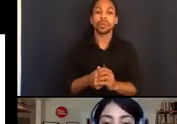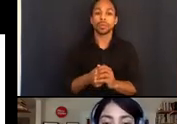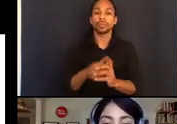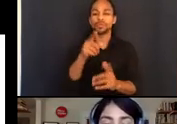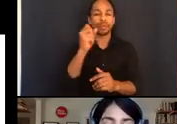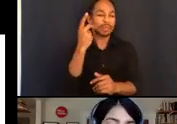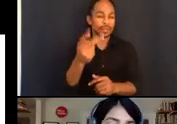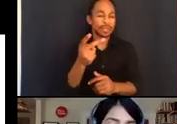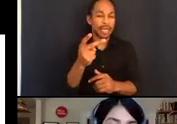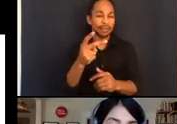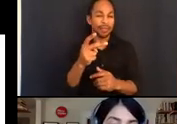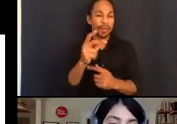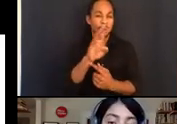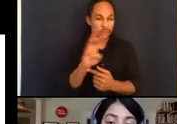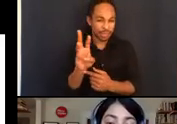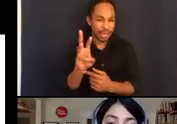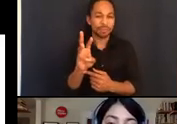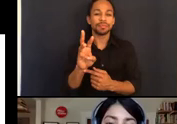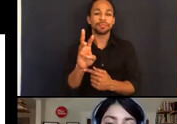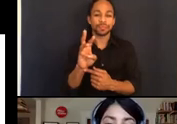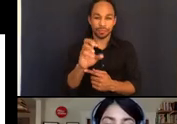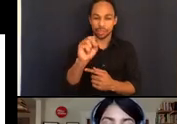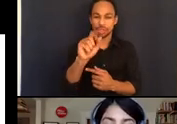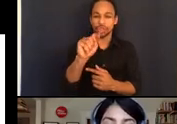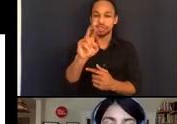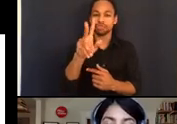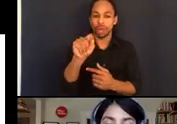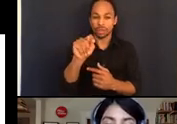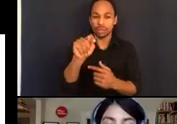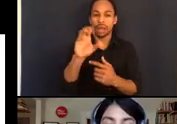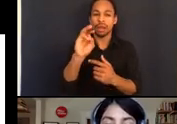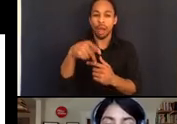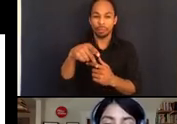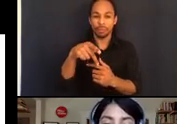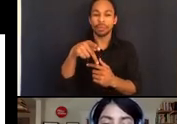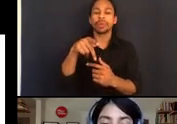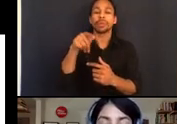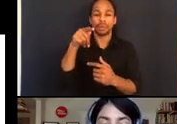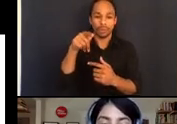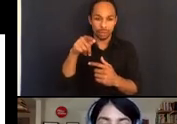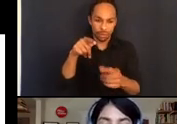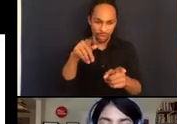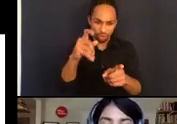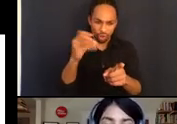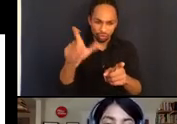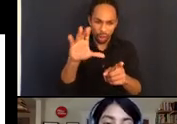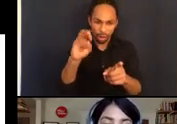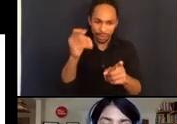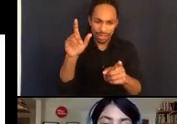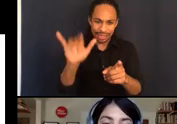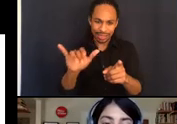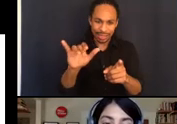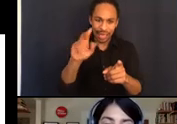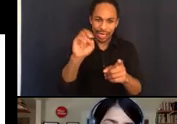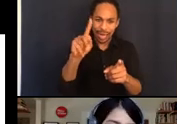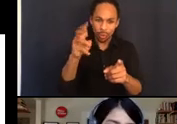can use to contact us. And there's also a number of locations around the webpage that'll allow you to join the